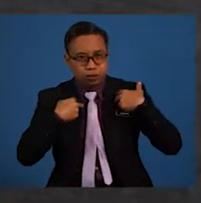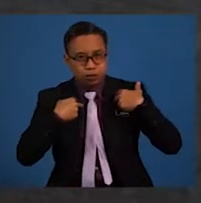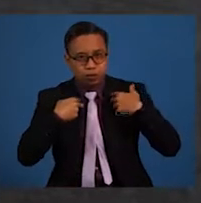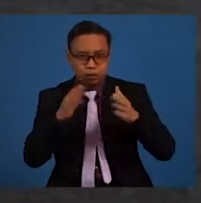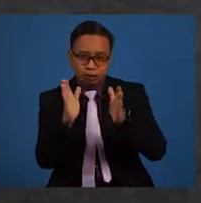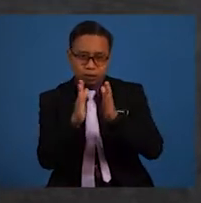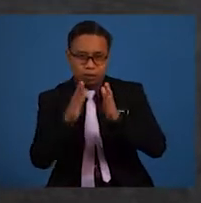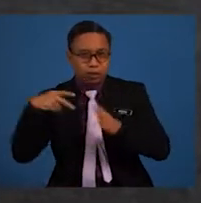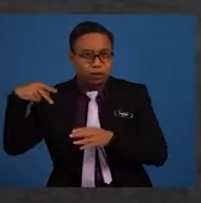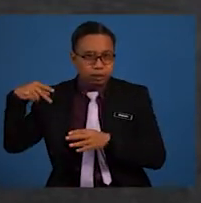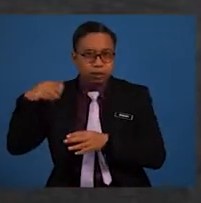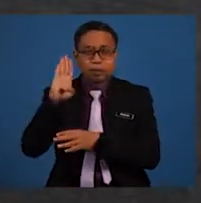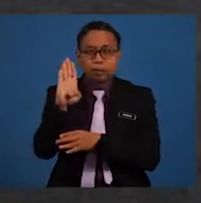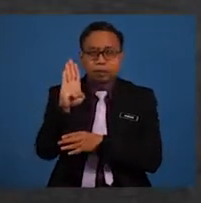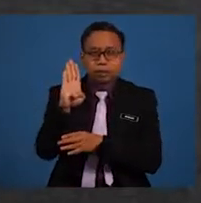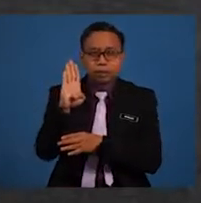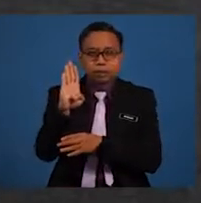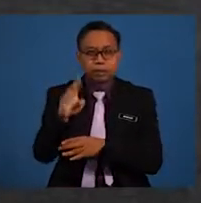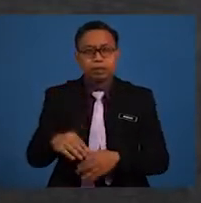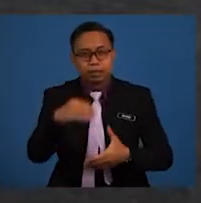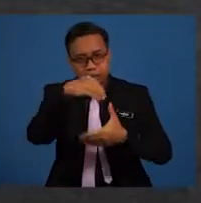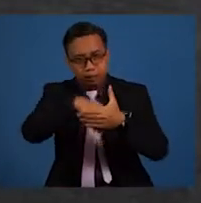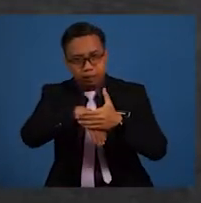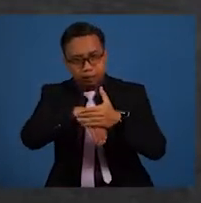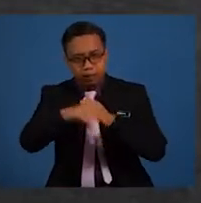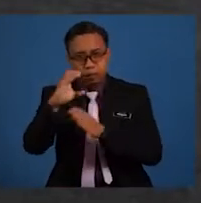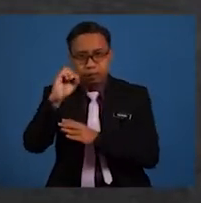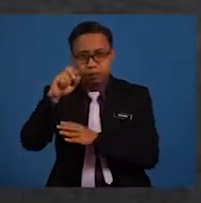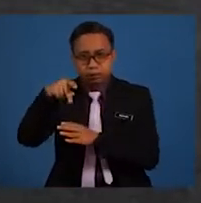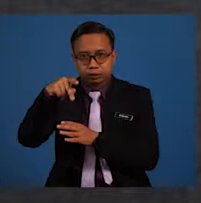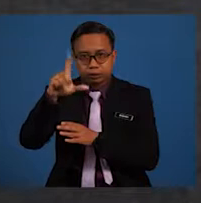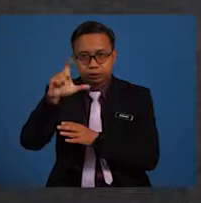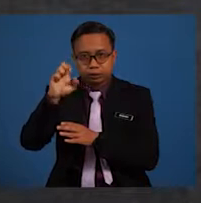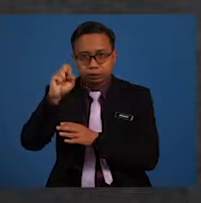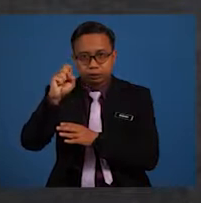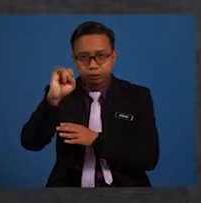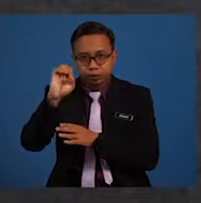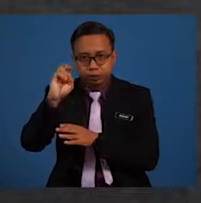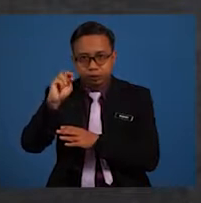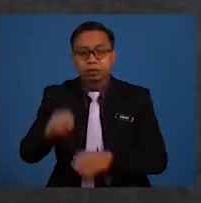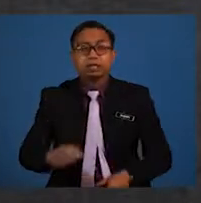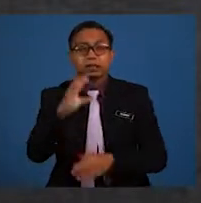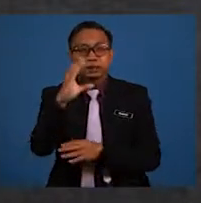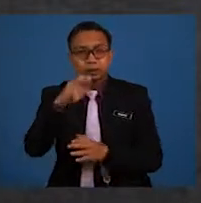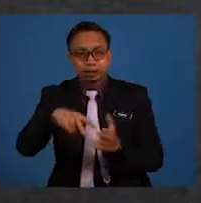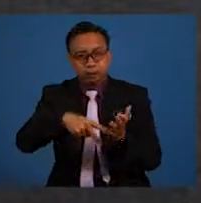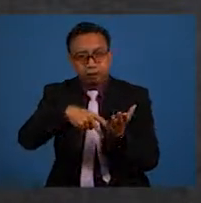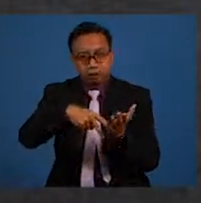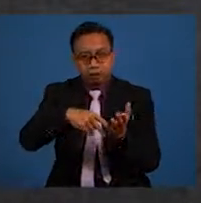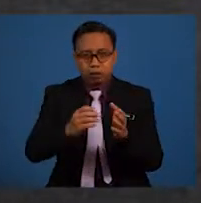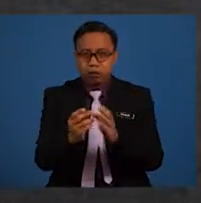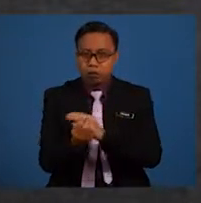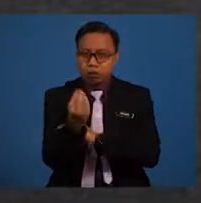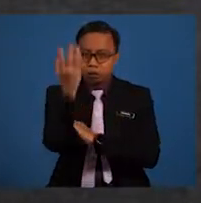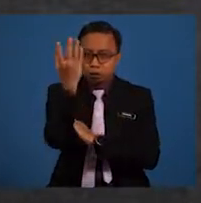B, be fair in complexion, C, grow at a